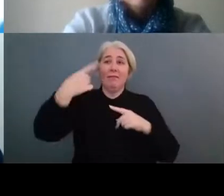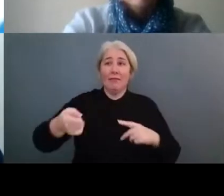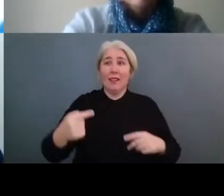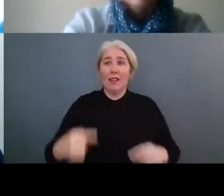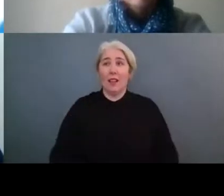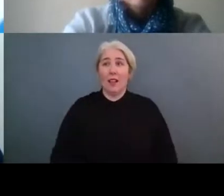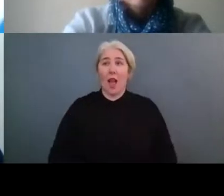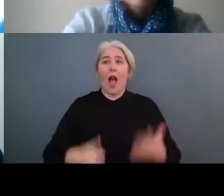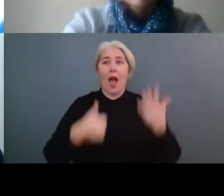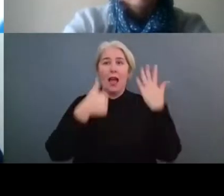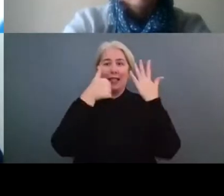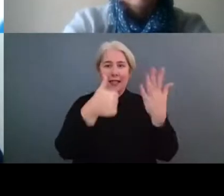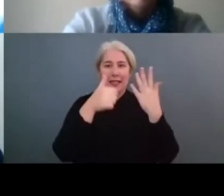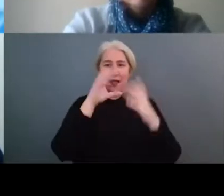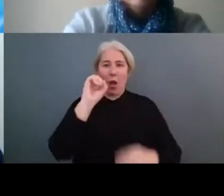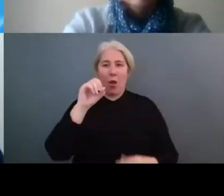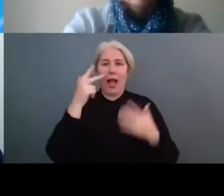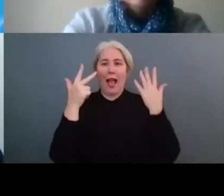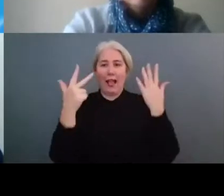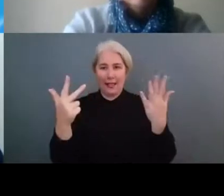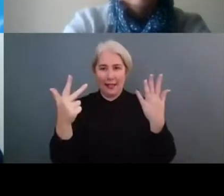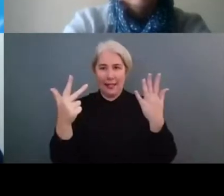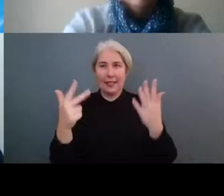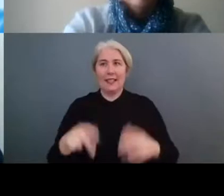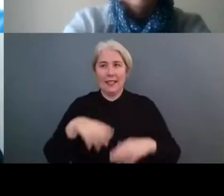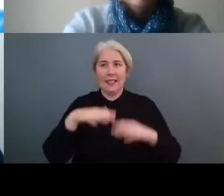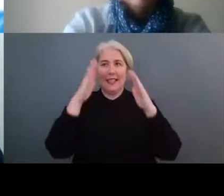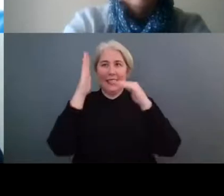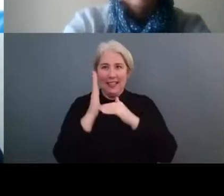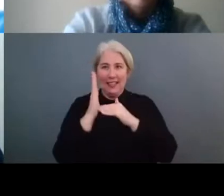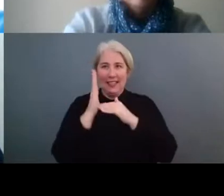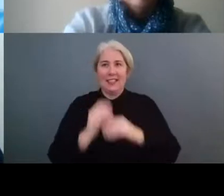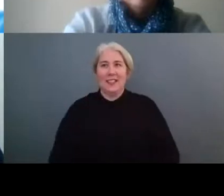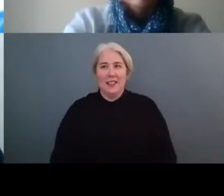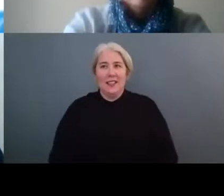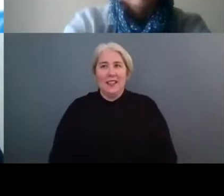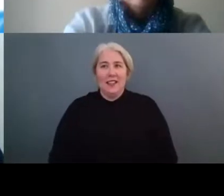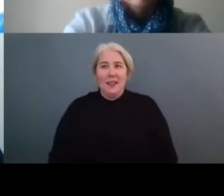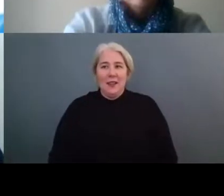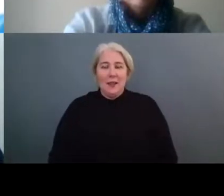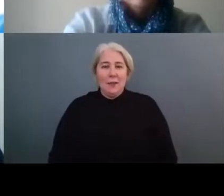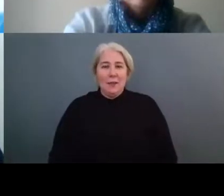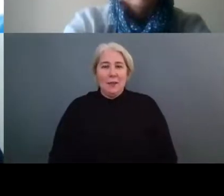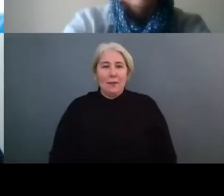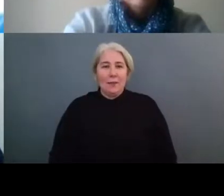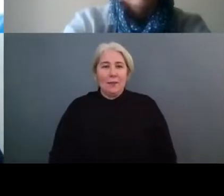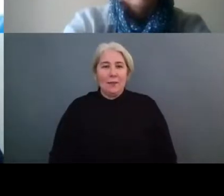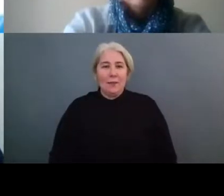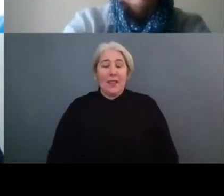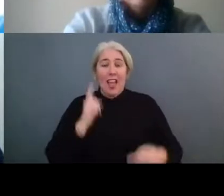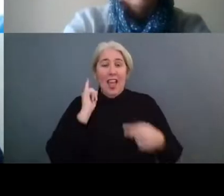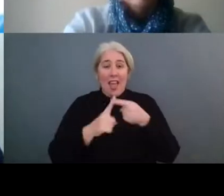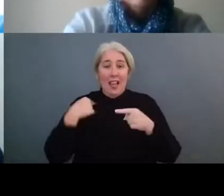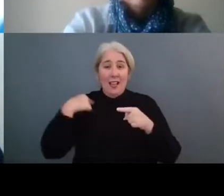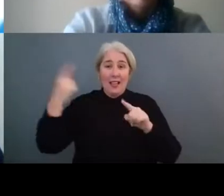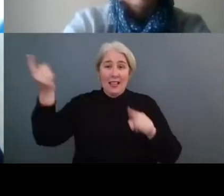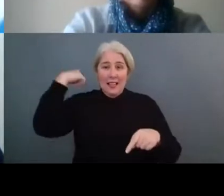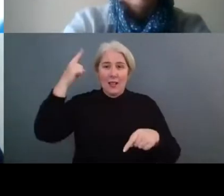really busy with other activities, with an engineer. He